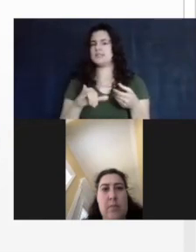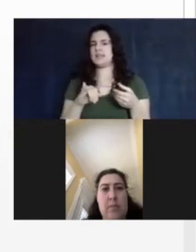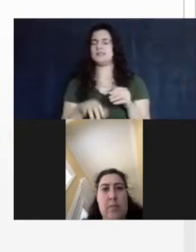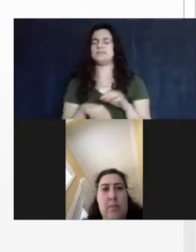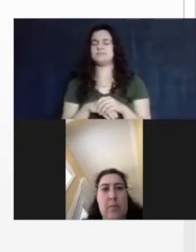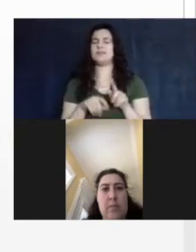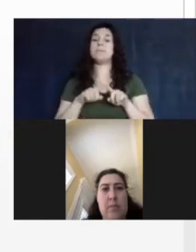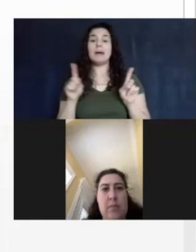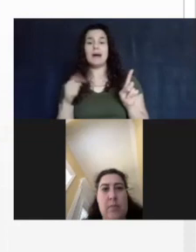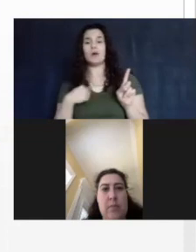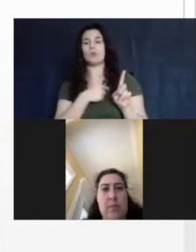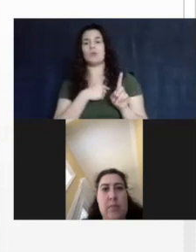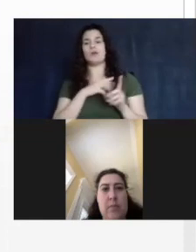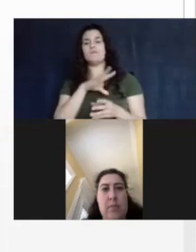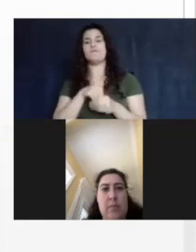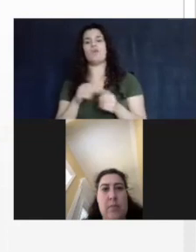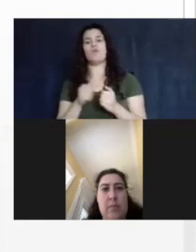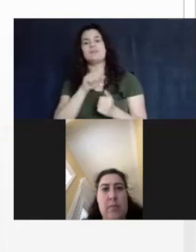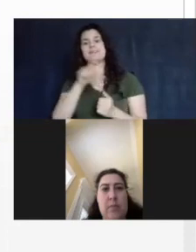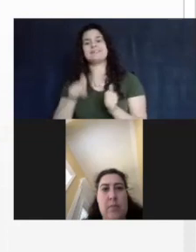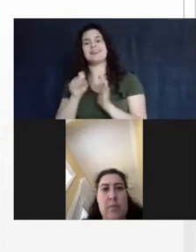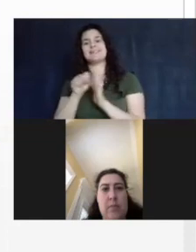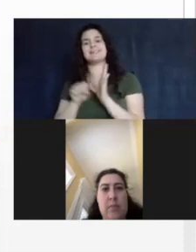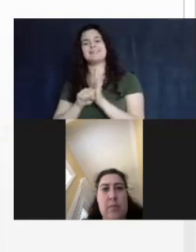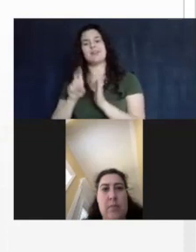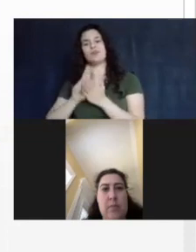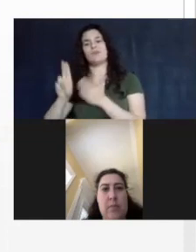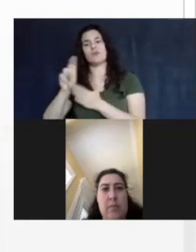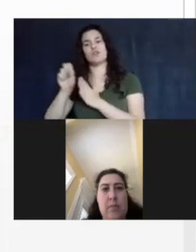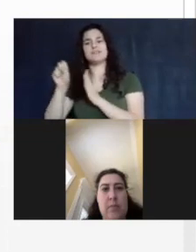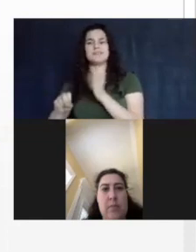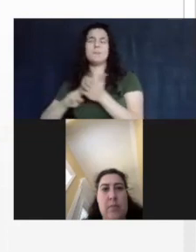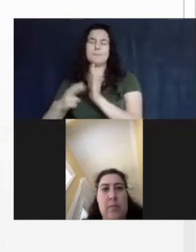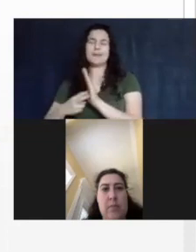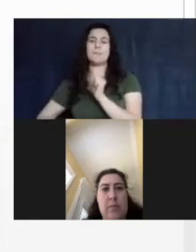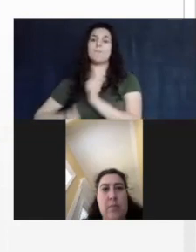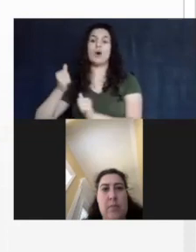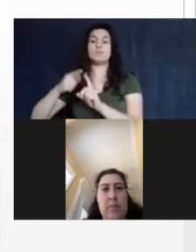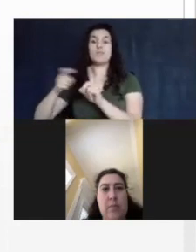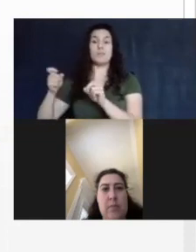Texas State University system, the large majority are from the state of Texas.